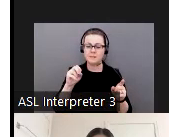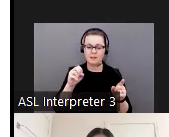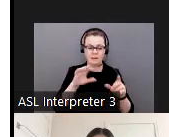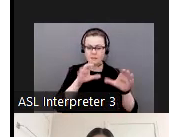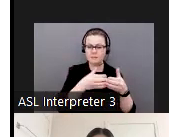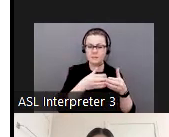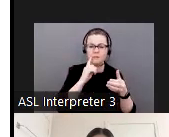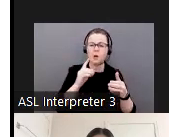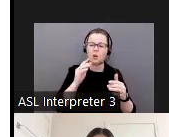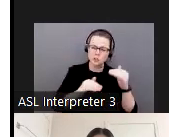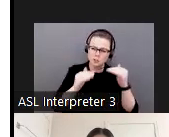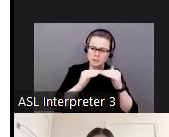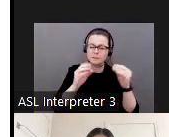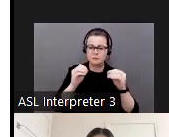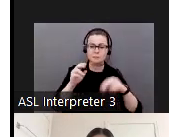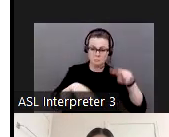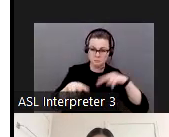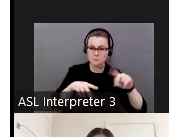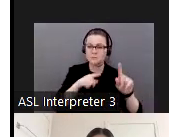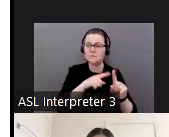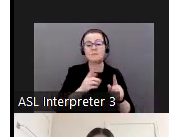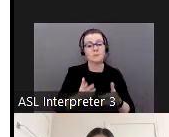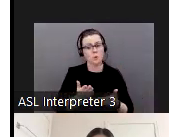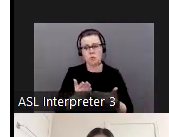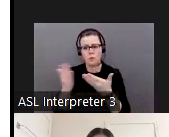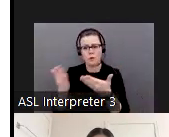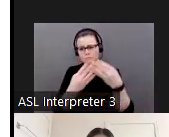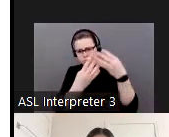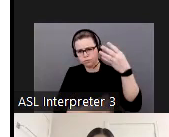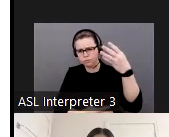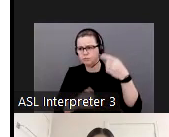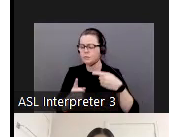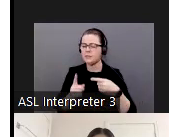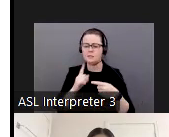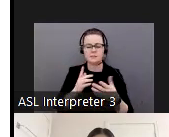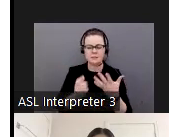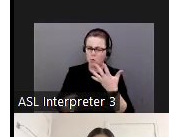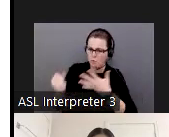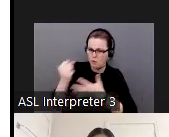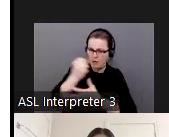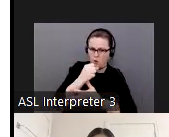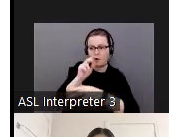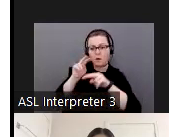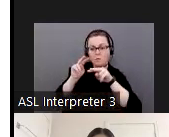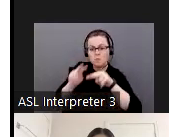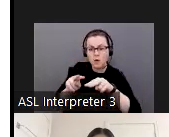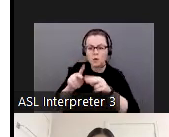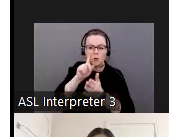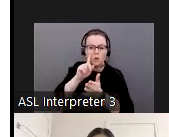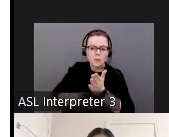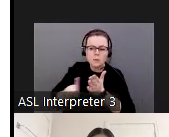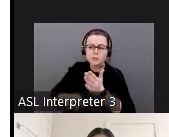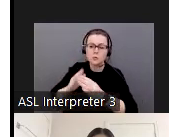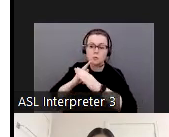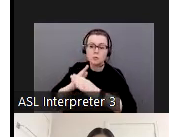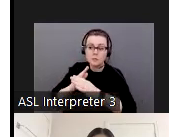several recommendations, and one of which being to prioritize the monitoring, research, and prevention focused on